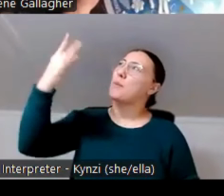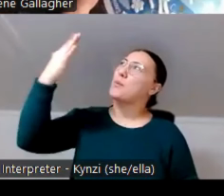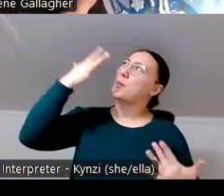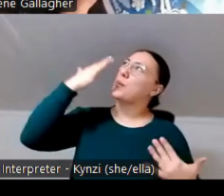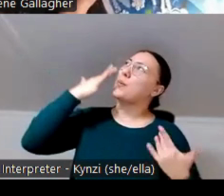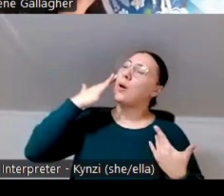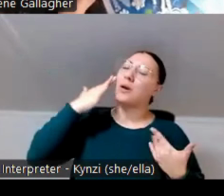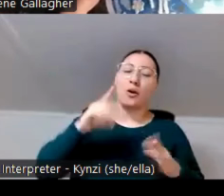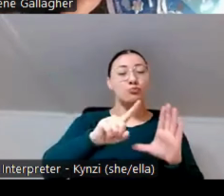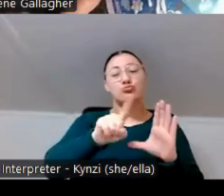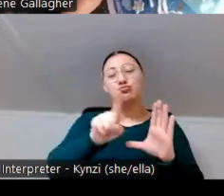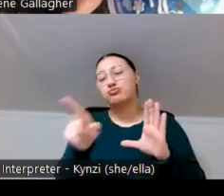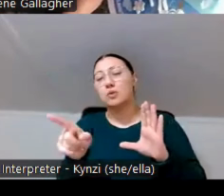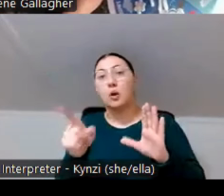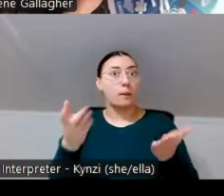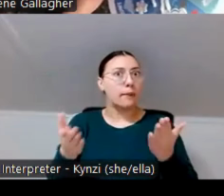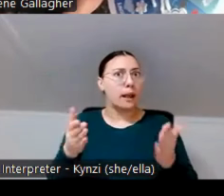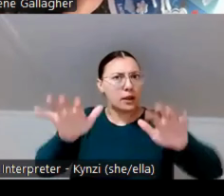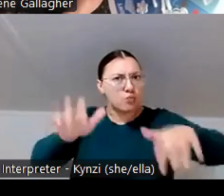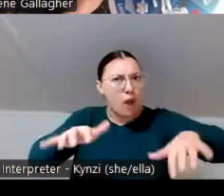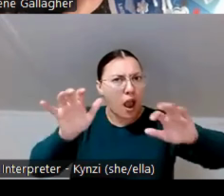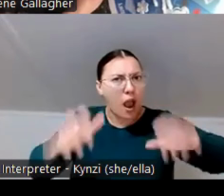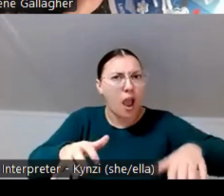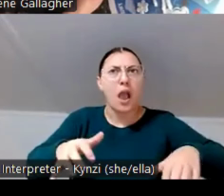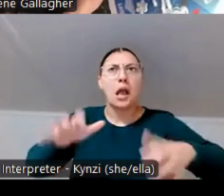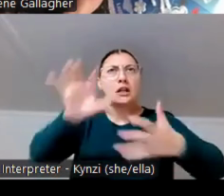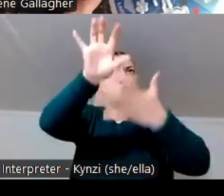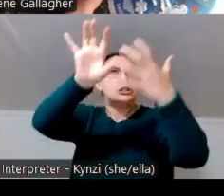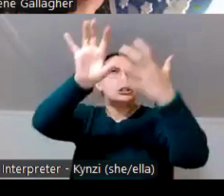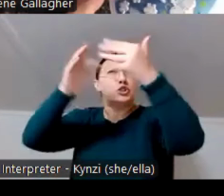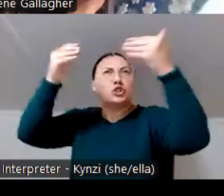It could be rainy and stormy.